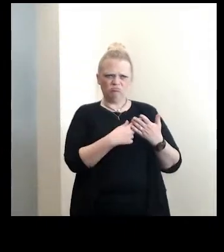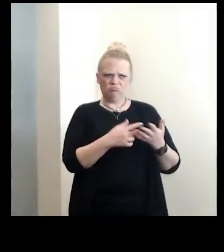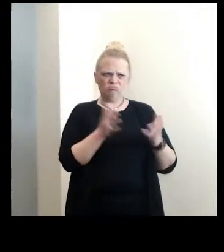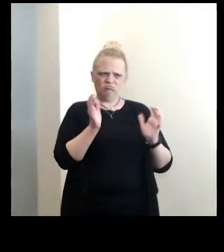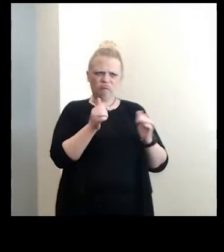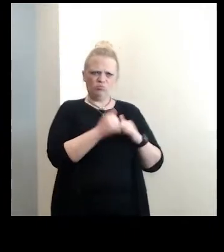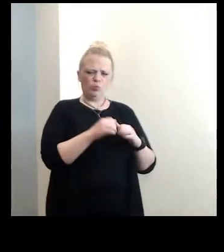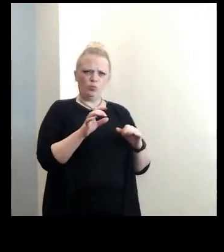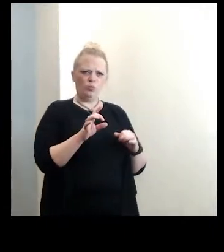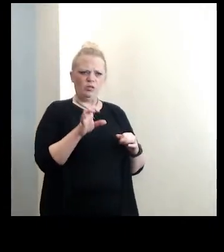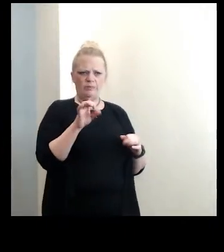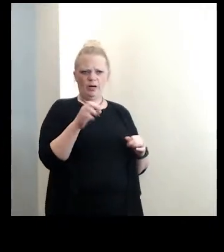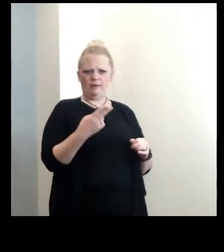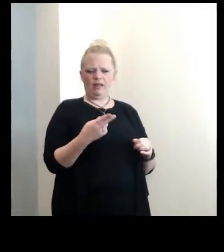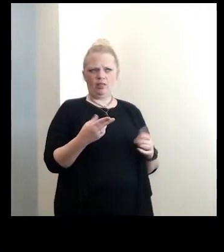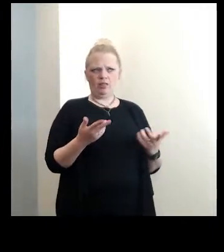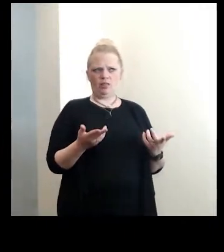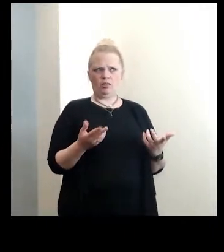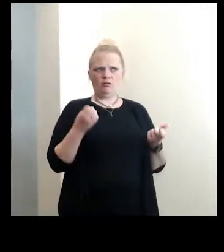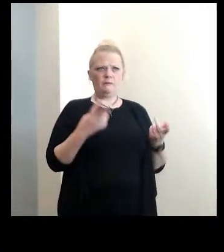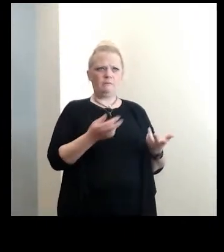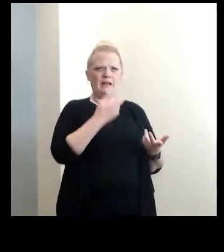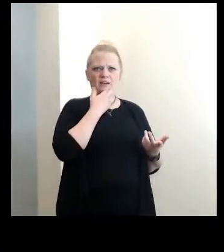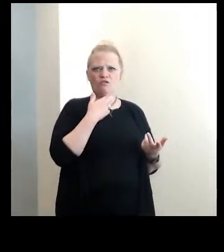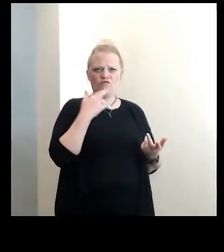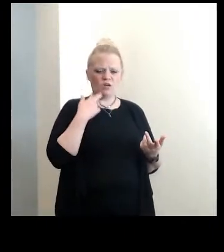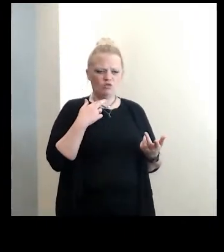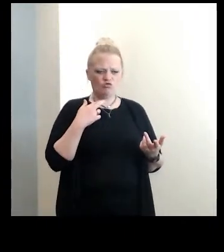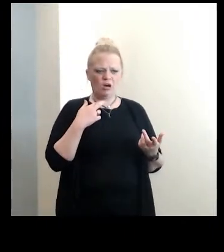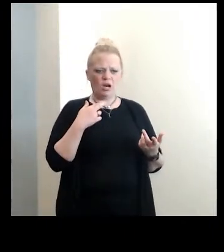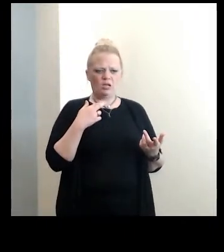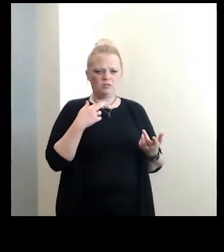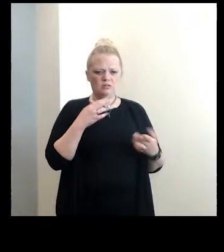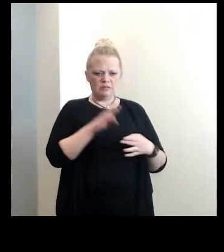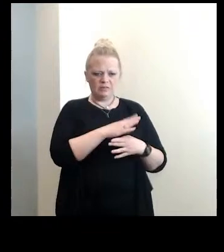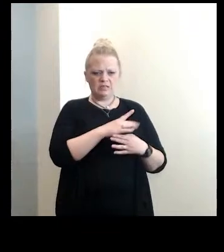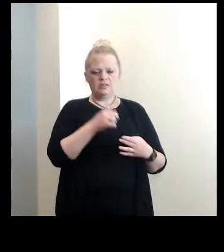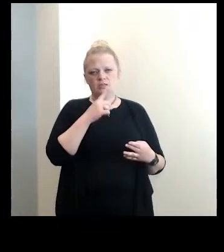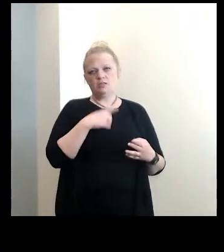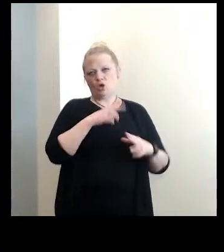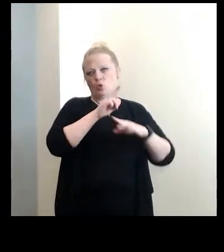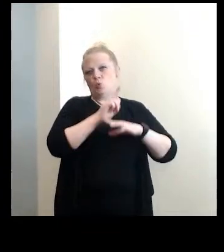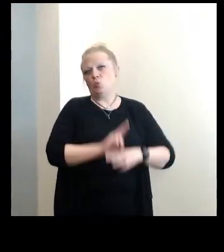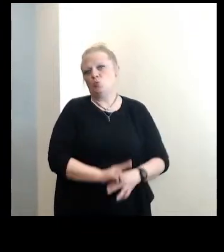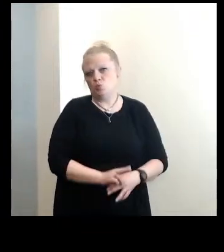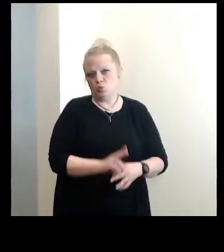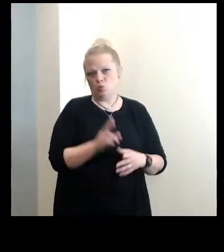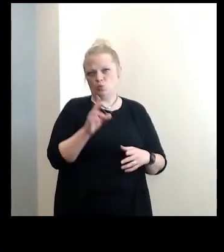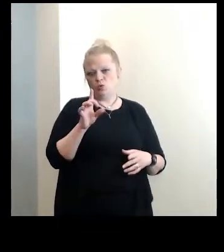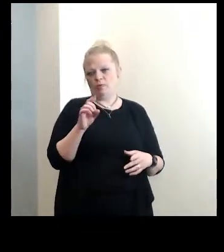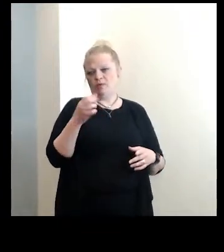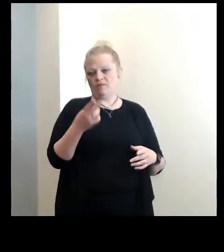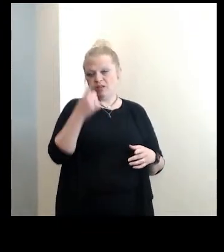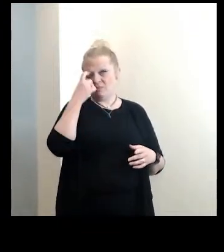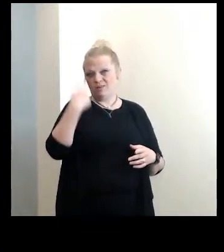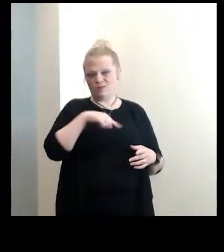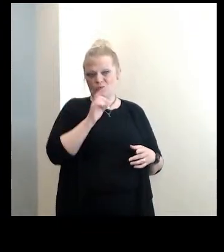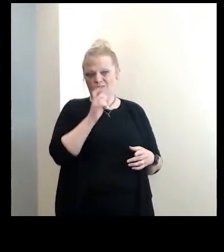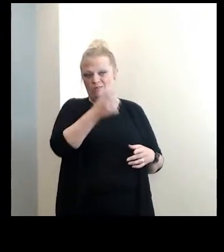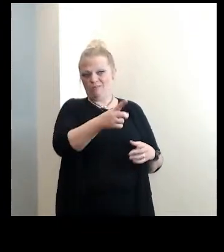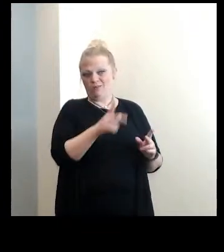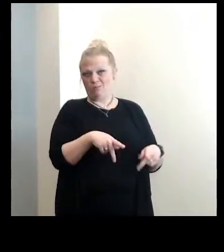Health. Many restaurateurs are used to dealing with the Department of Health because we're the ones that have to give them health permits for